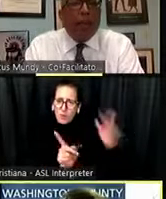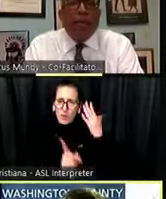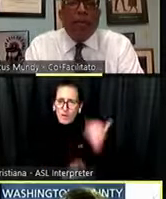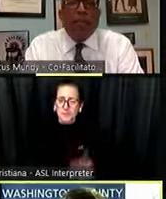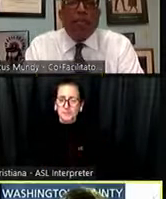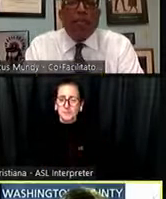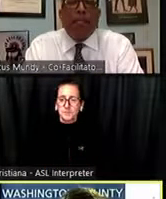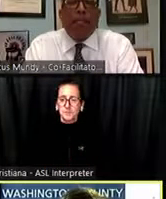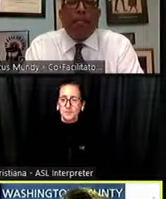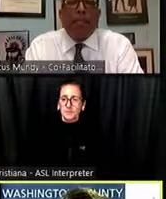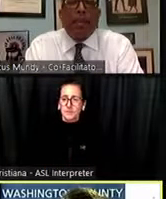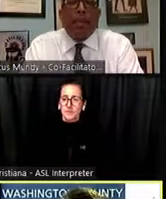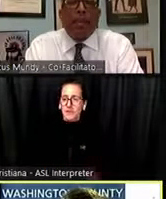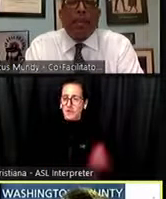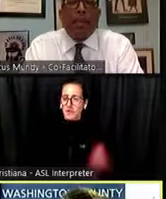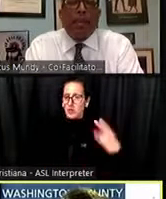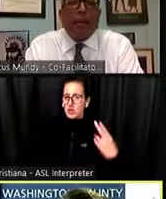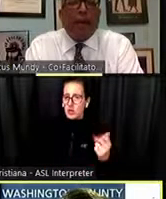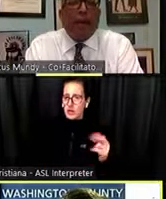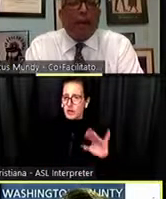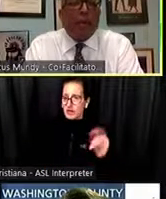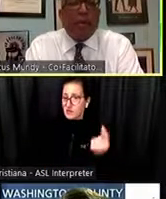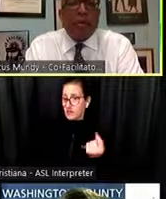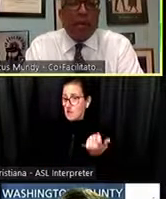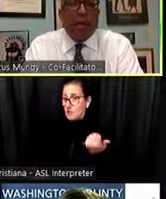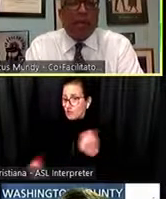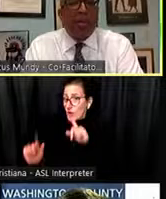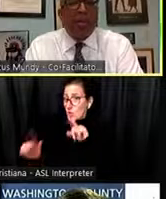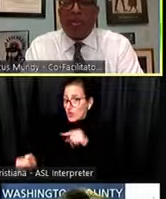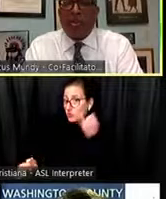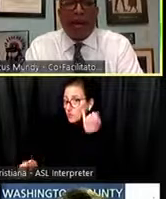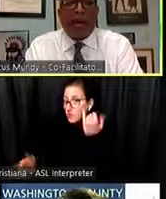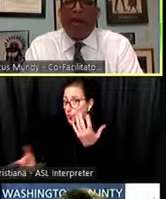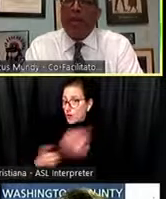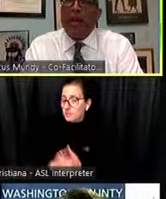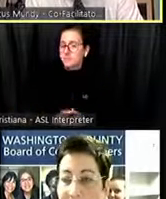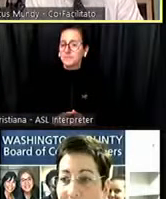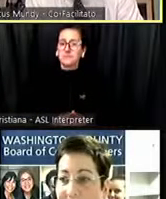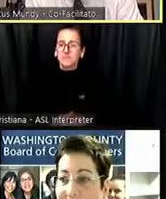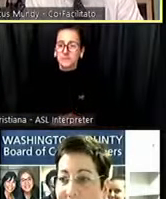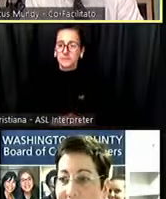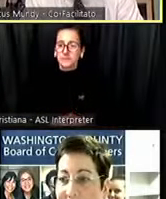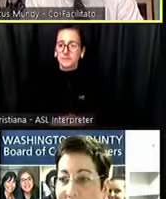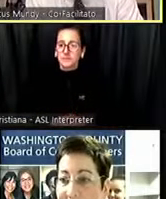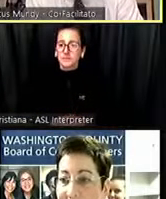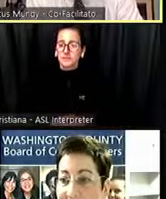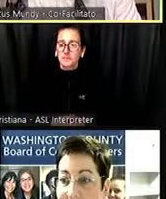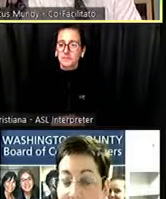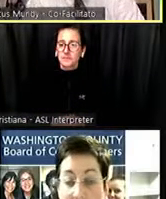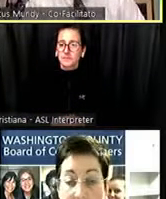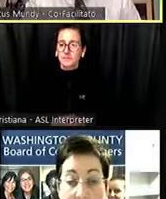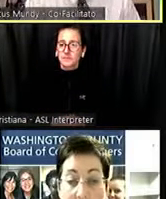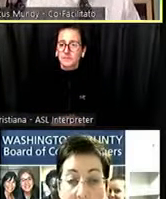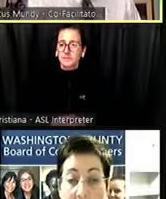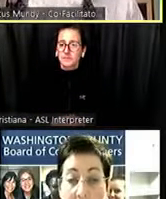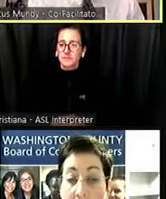I can take a crack at that if you'd like. I was hoping a commissioner or Jack could weigh in on that, so thank you, Chair.